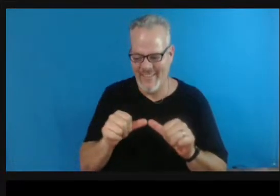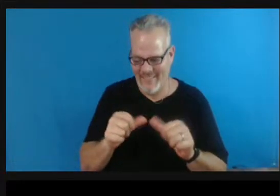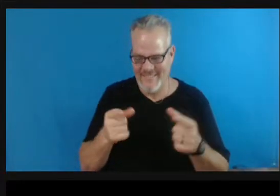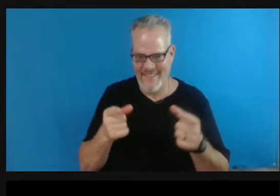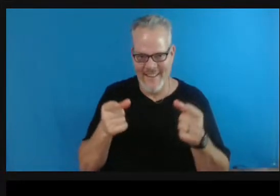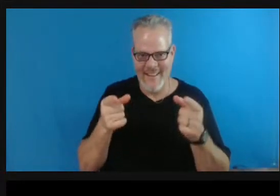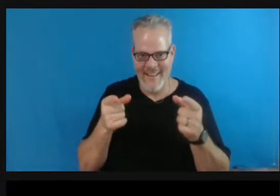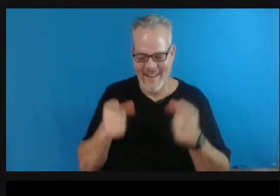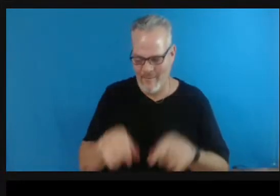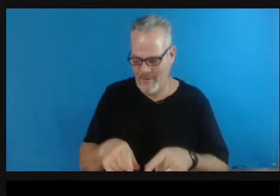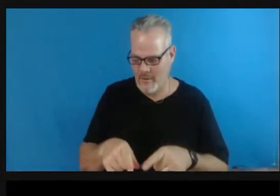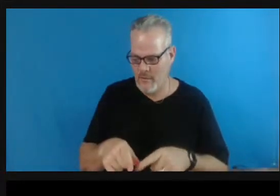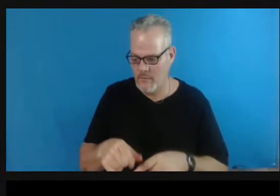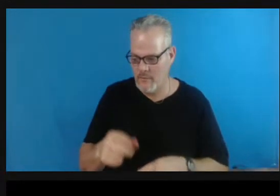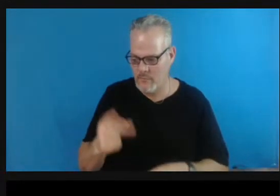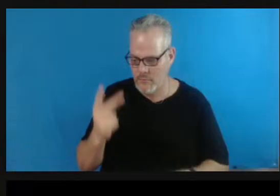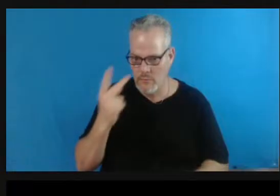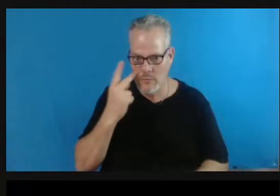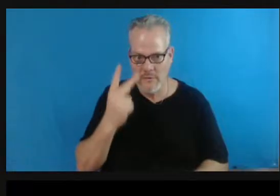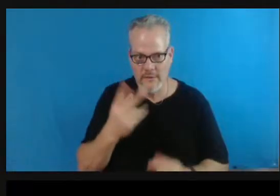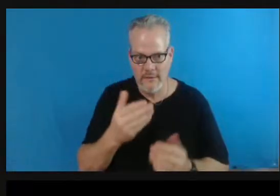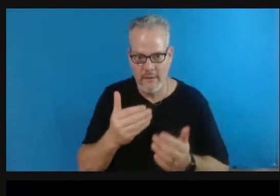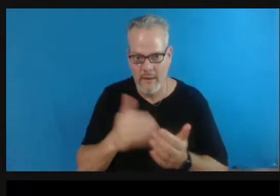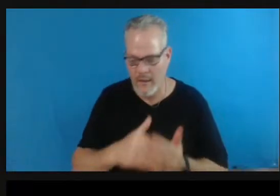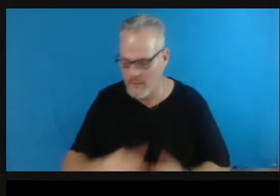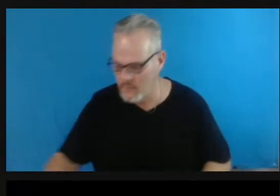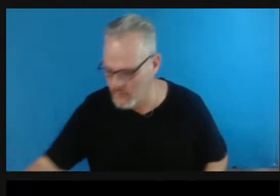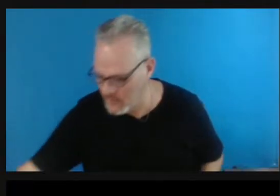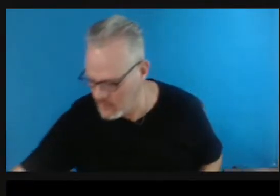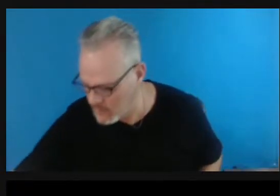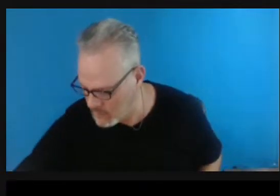So coming back up already, even though it hasn't been so long.